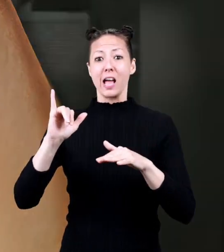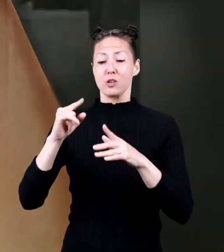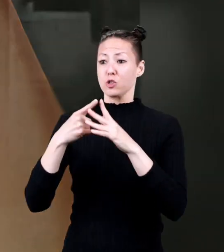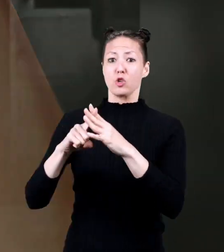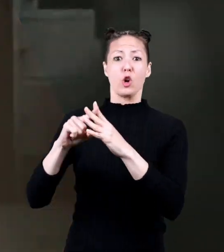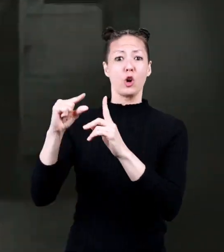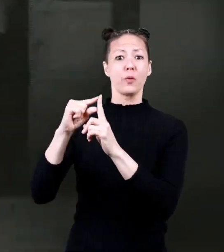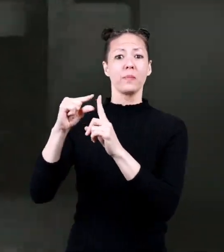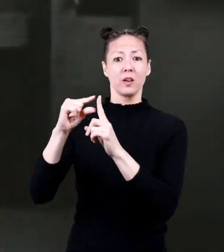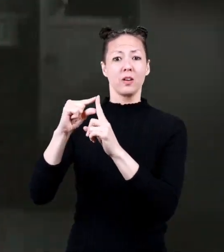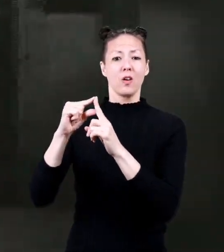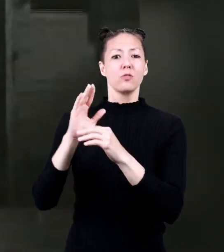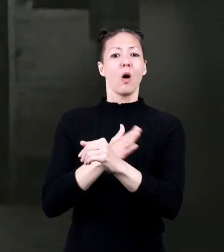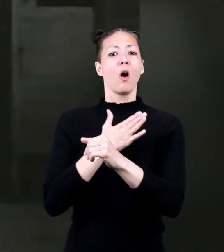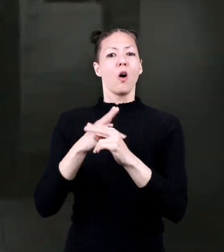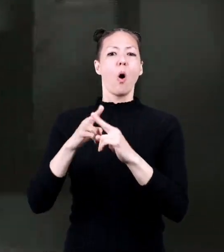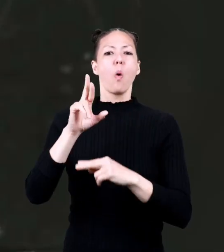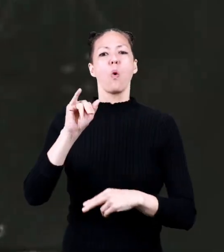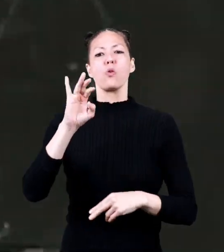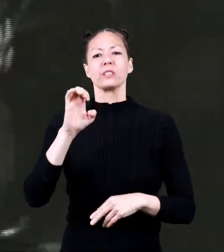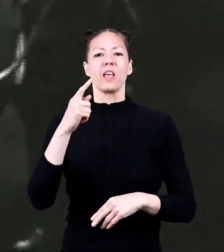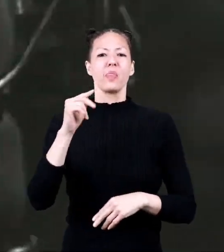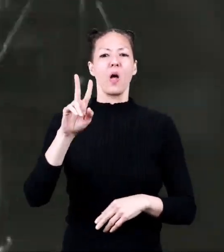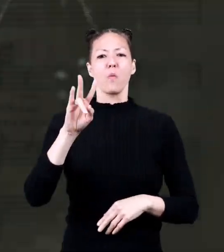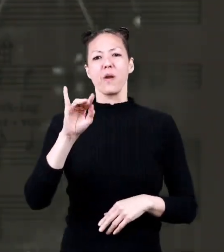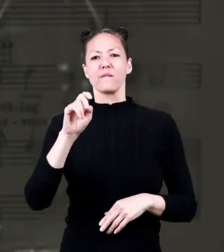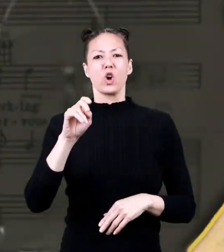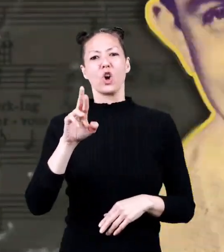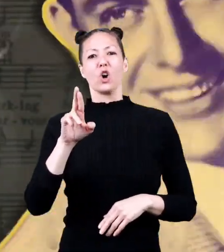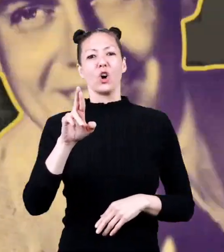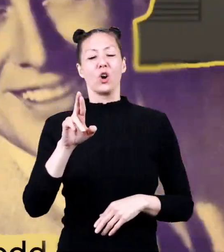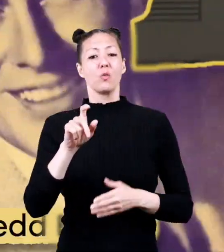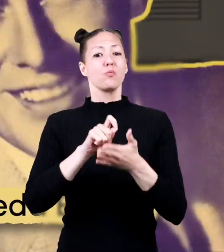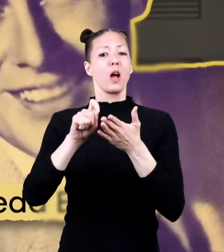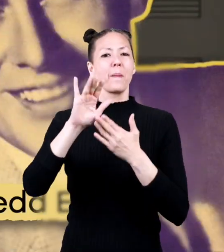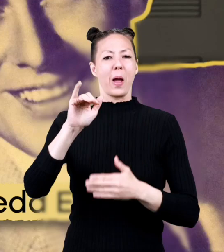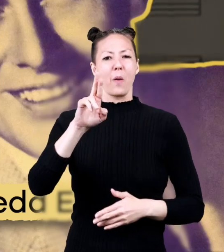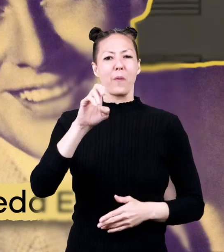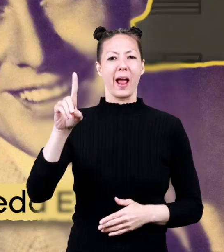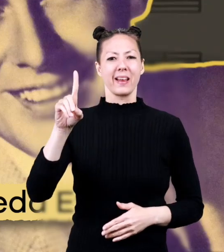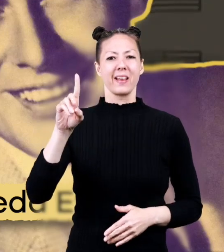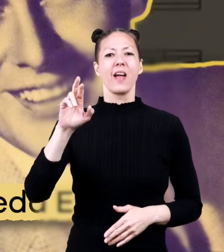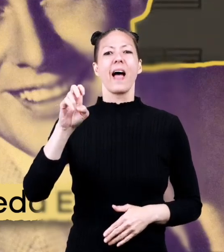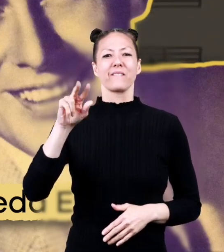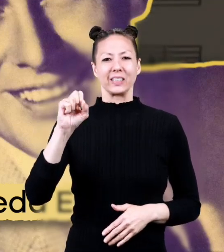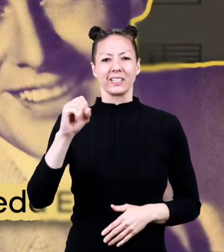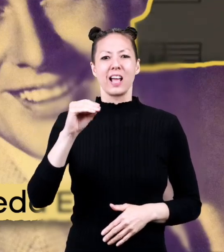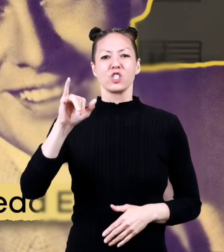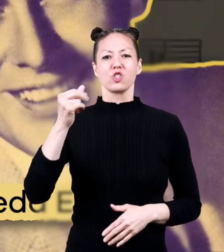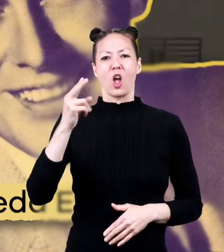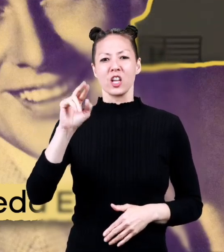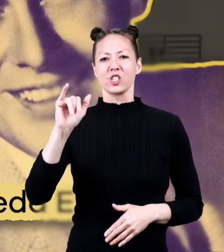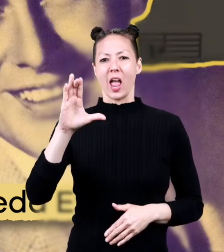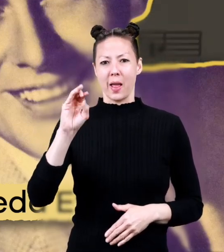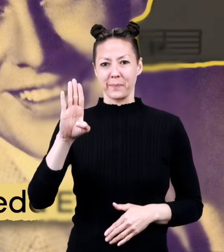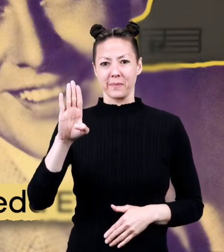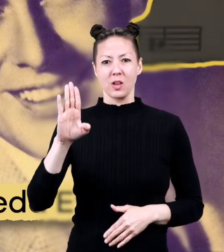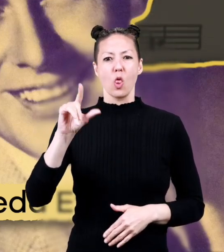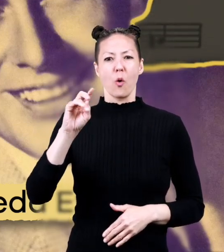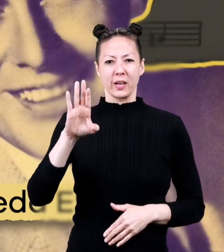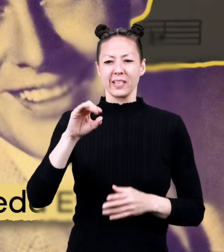term originated in a song called Rosie the Riveter, written by Red Evans and John Jacob Loeb